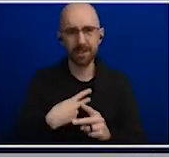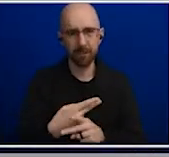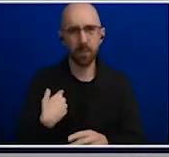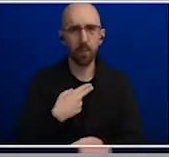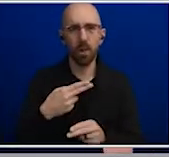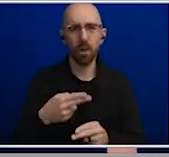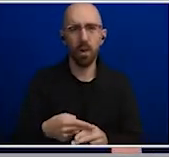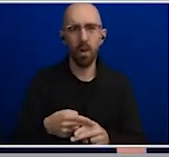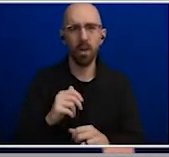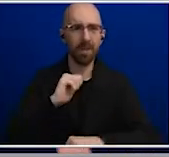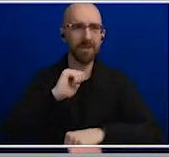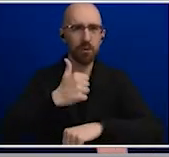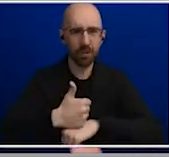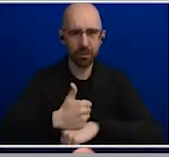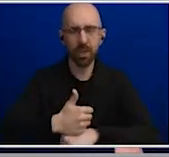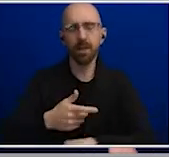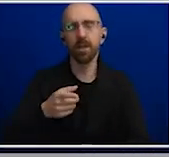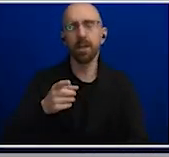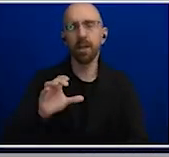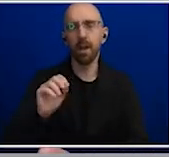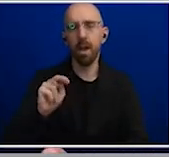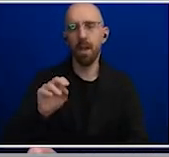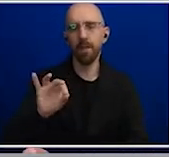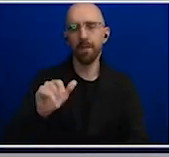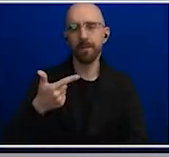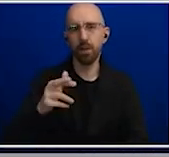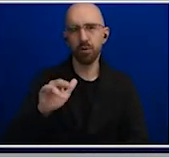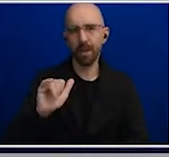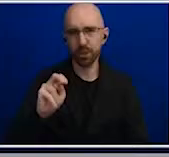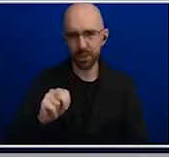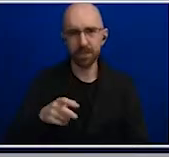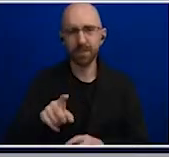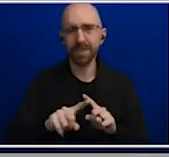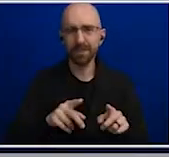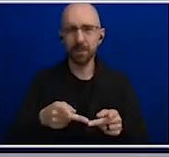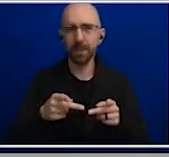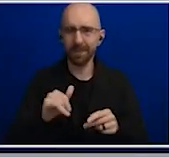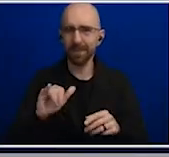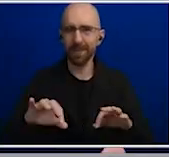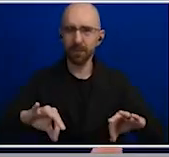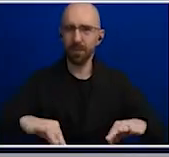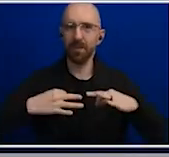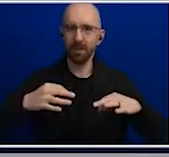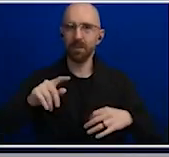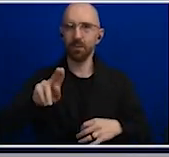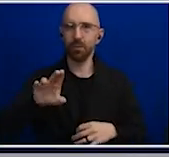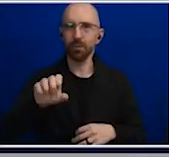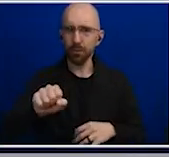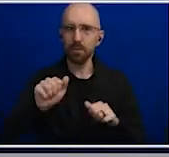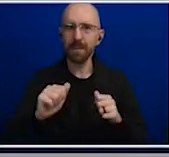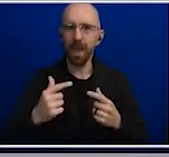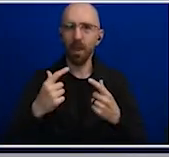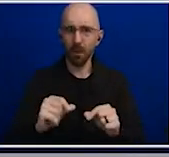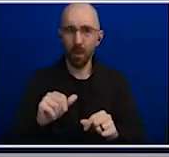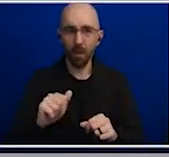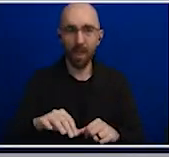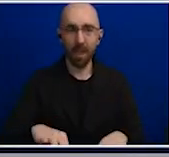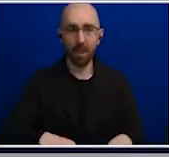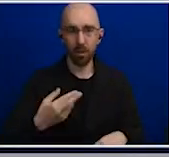there's different places these garden hoses can go in, and they can go in the groins, like